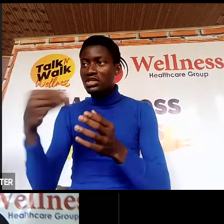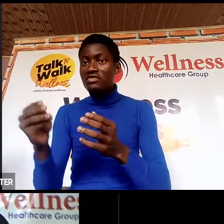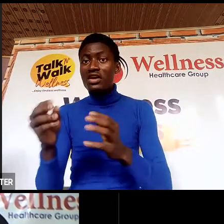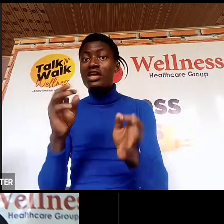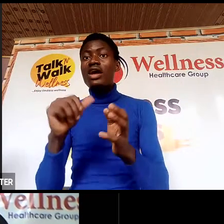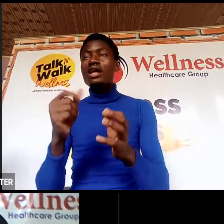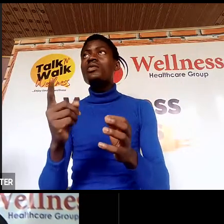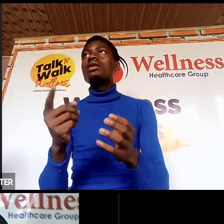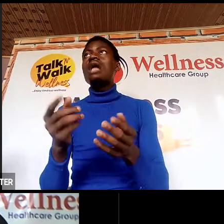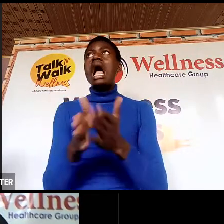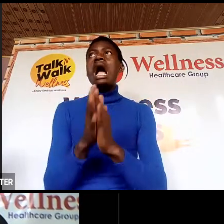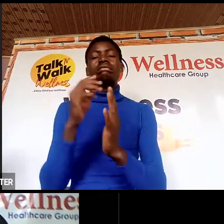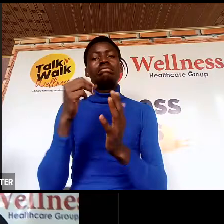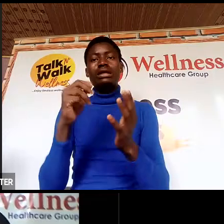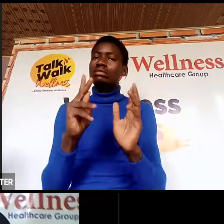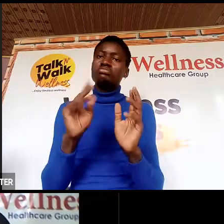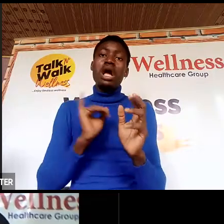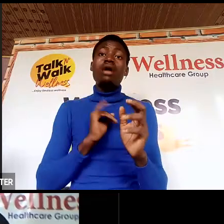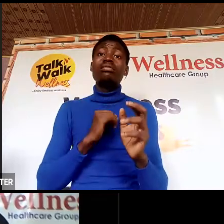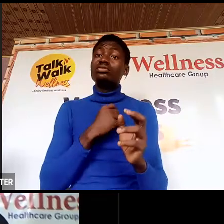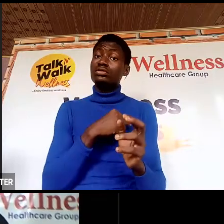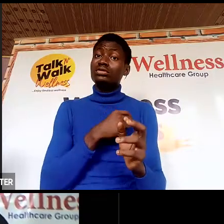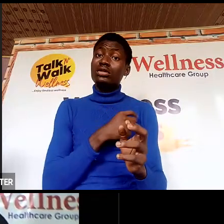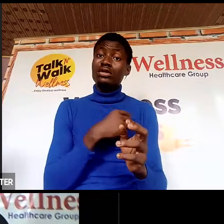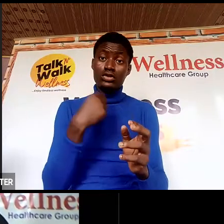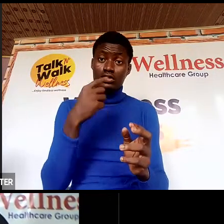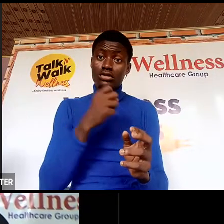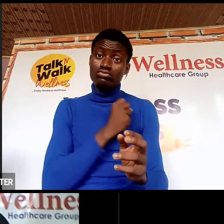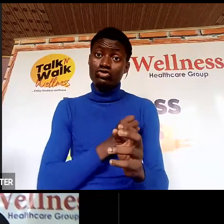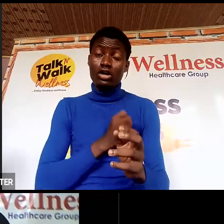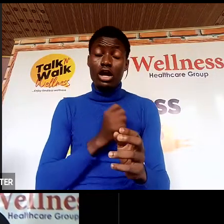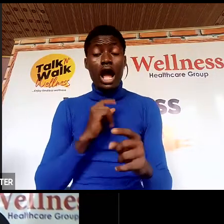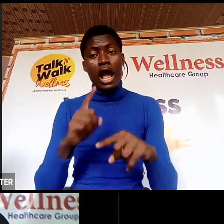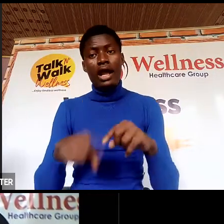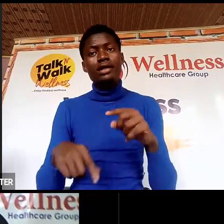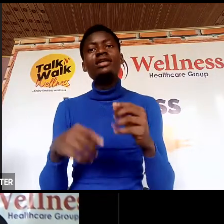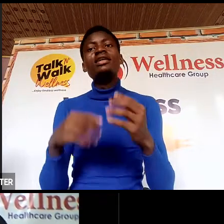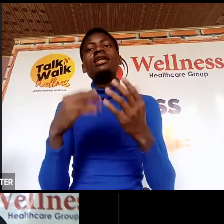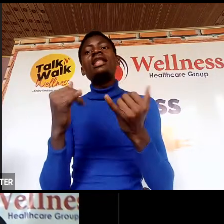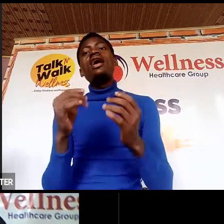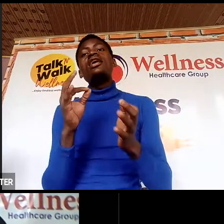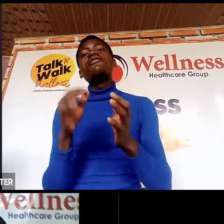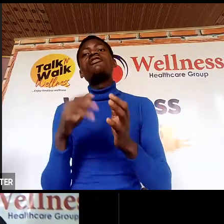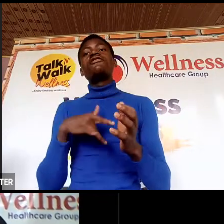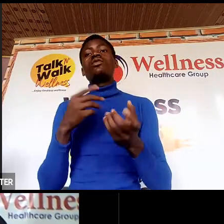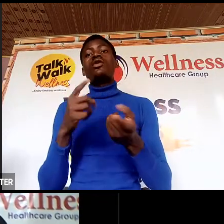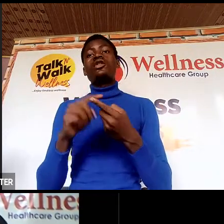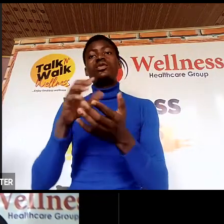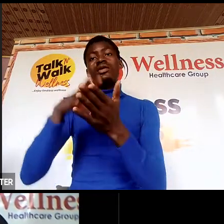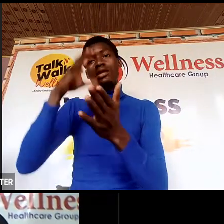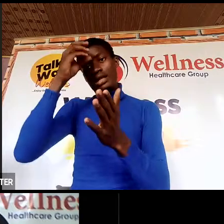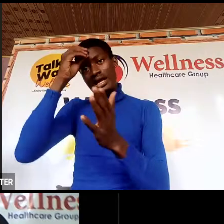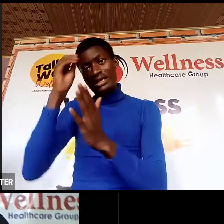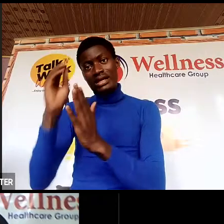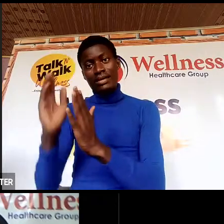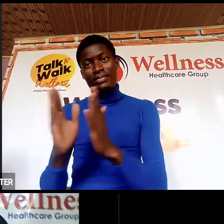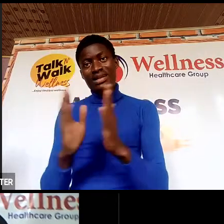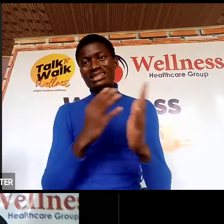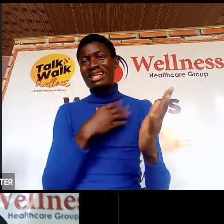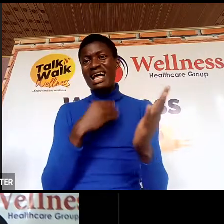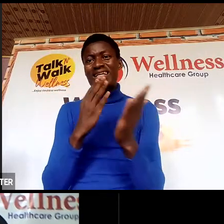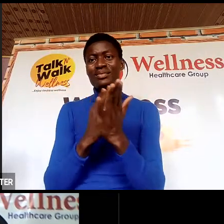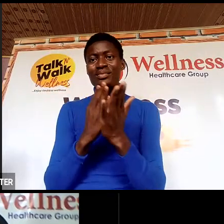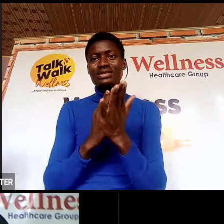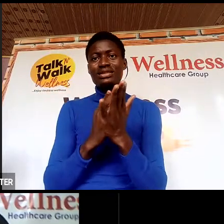to learn about planning and budgeting, I suggest that you try my money toolbox, because I try to put some templates and some structures there that will help you